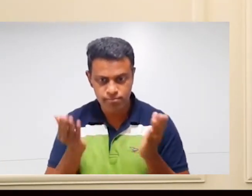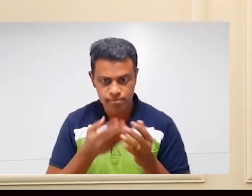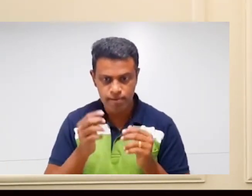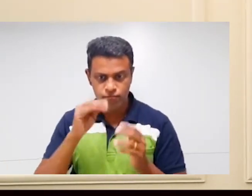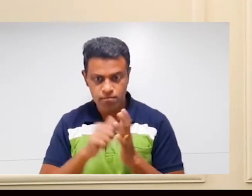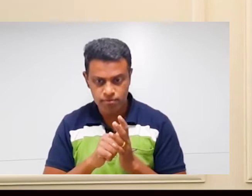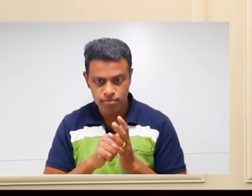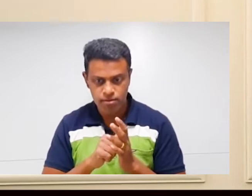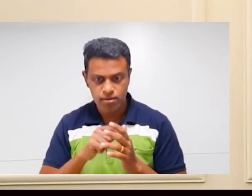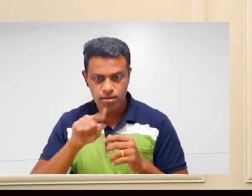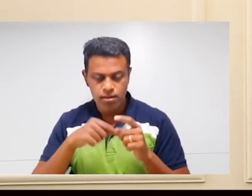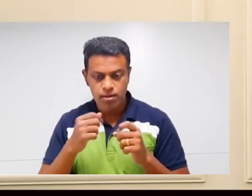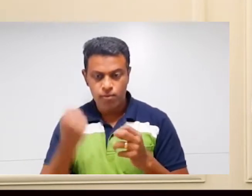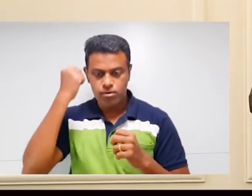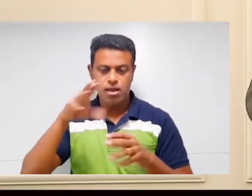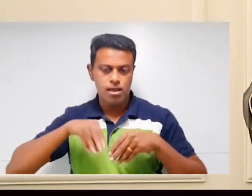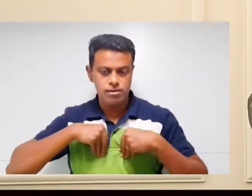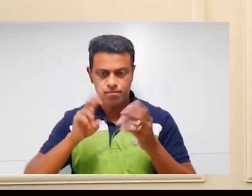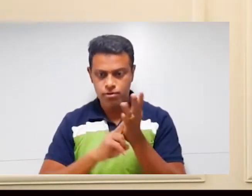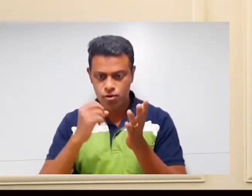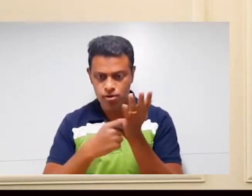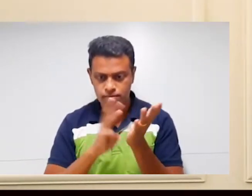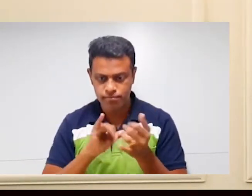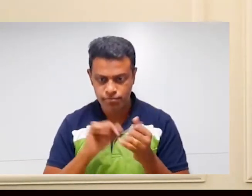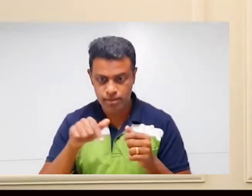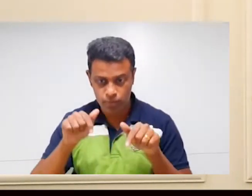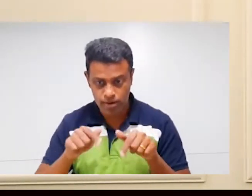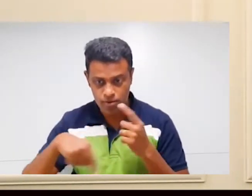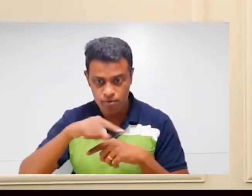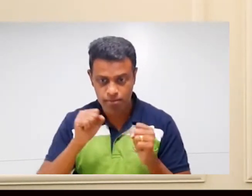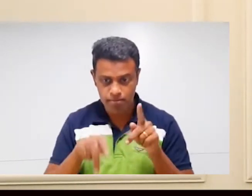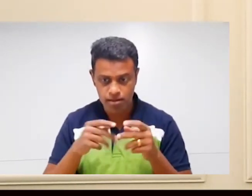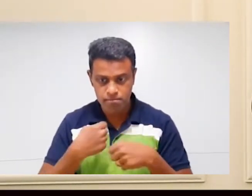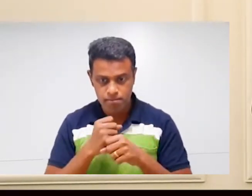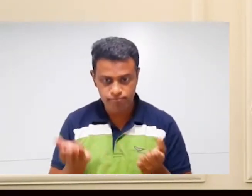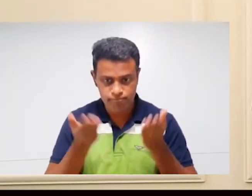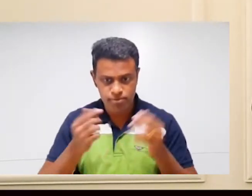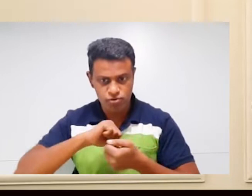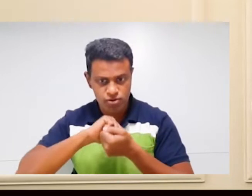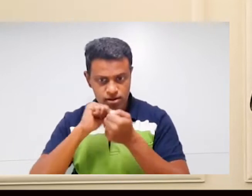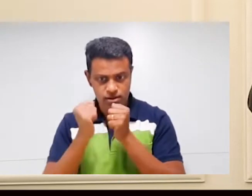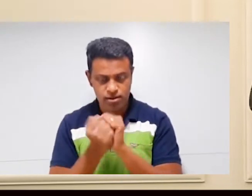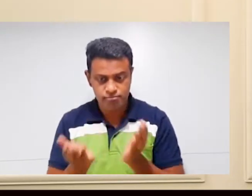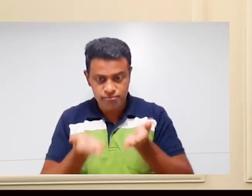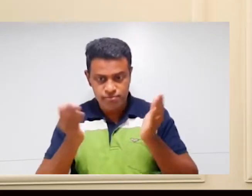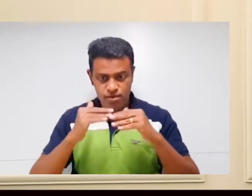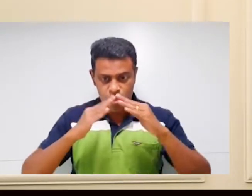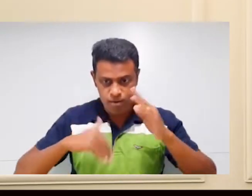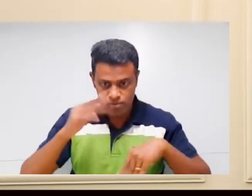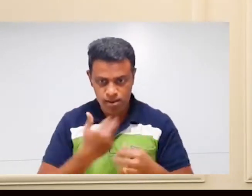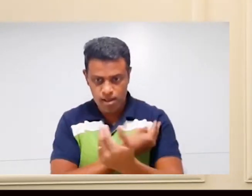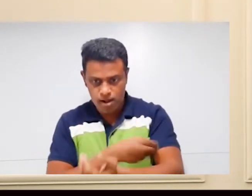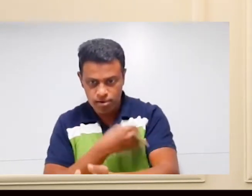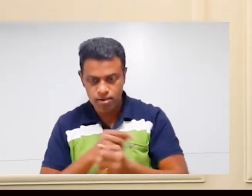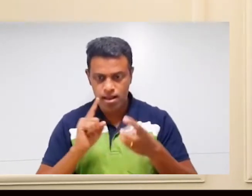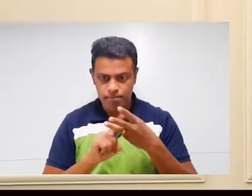Today's real-time basis, you have cash integrating, everything together. You're looking at apps, you're looking at digitalization, you're looking at data lake, you're looking at so many things to